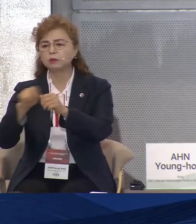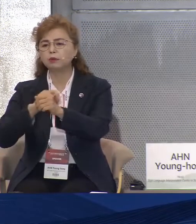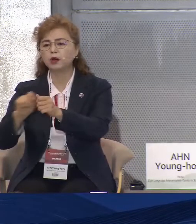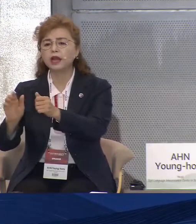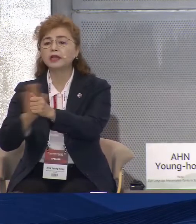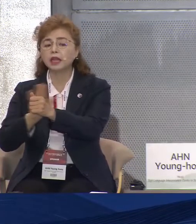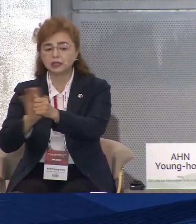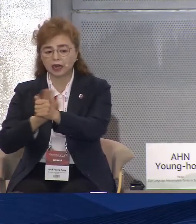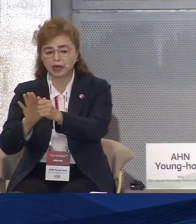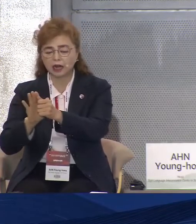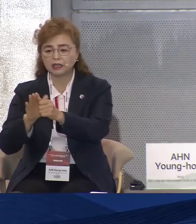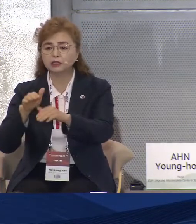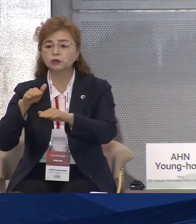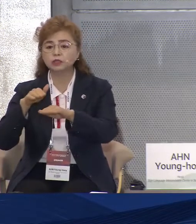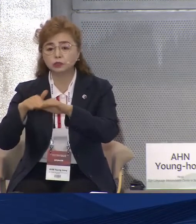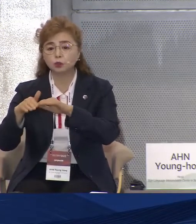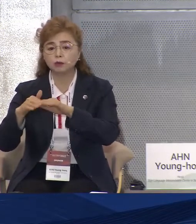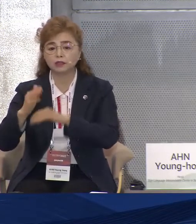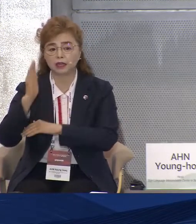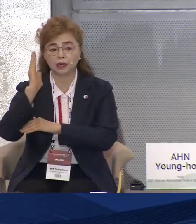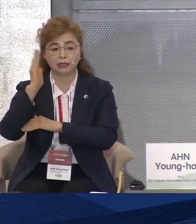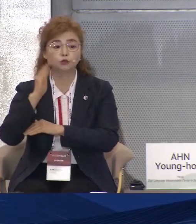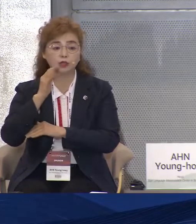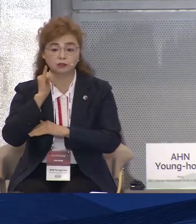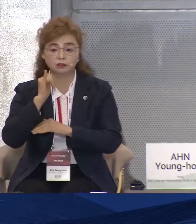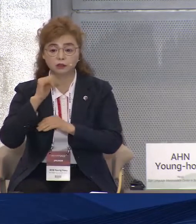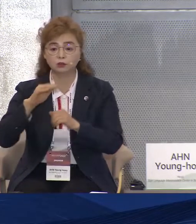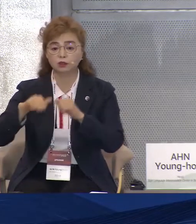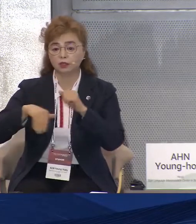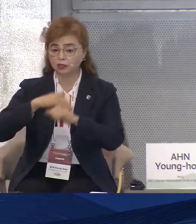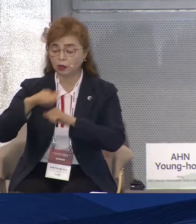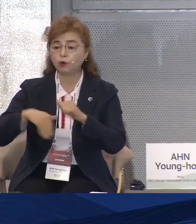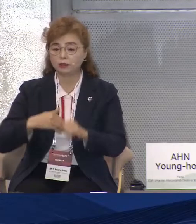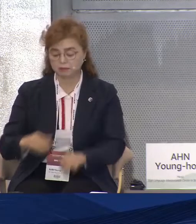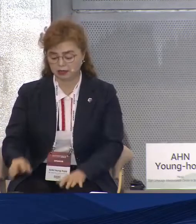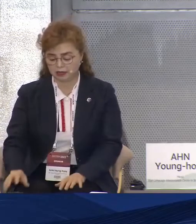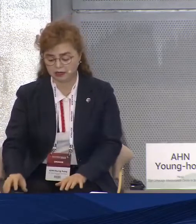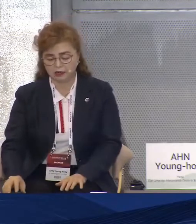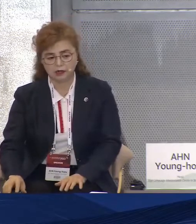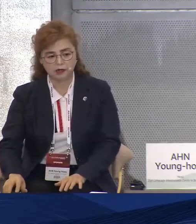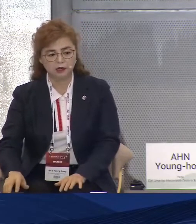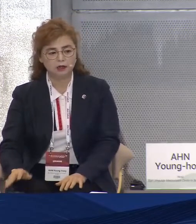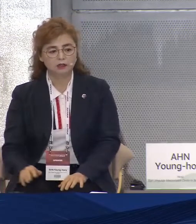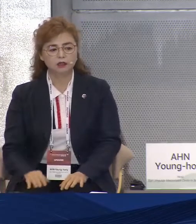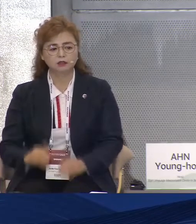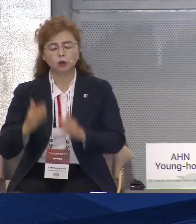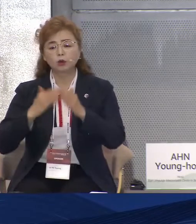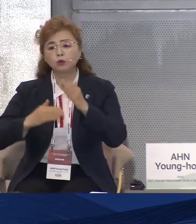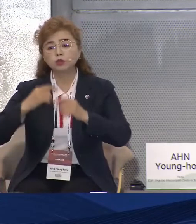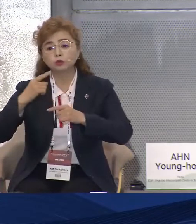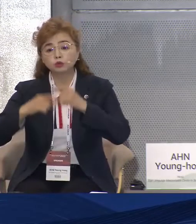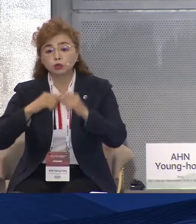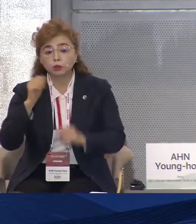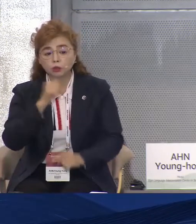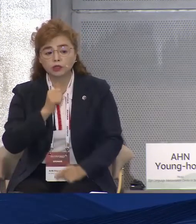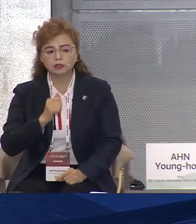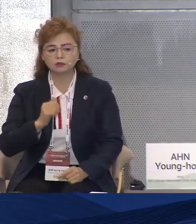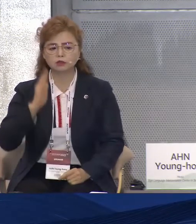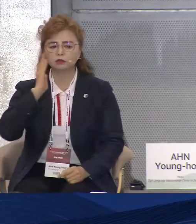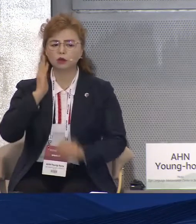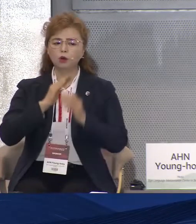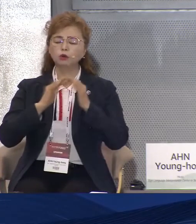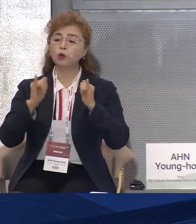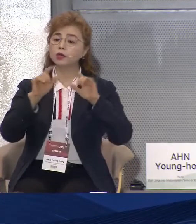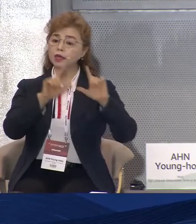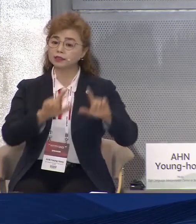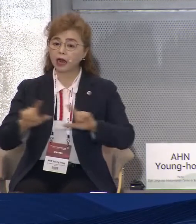when we think about sign language interpretation, we often think it's a special benefit for those people.